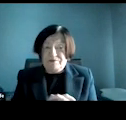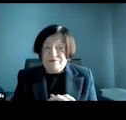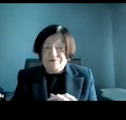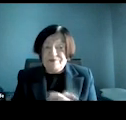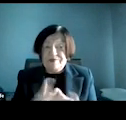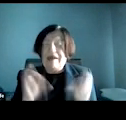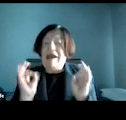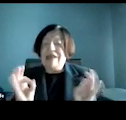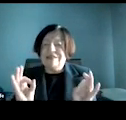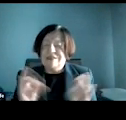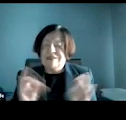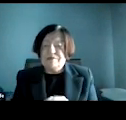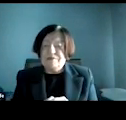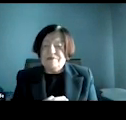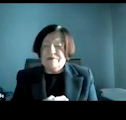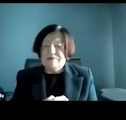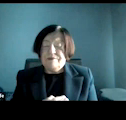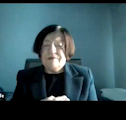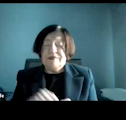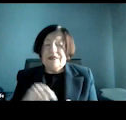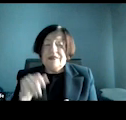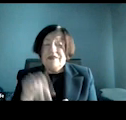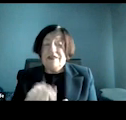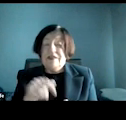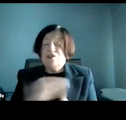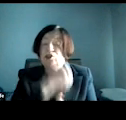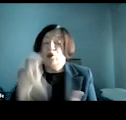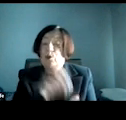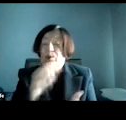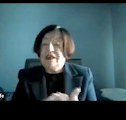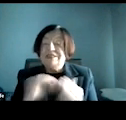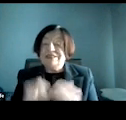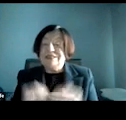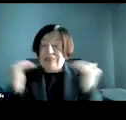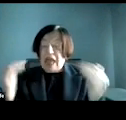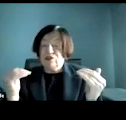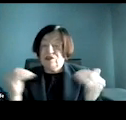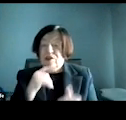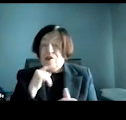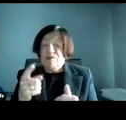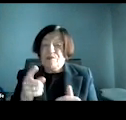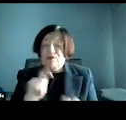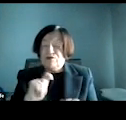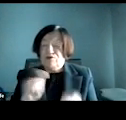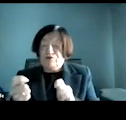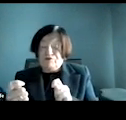Excellent. So this is a European standard, but it's been transposed or